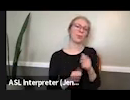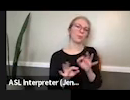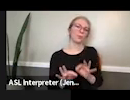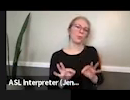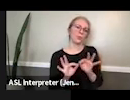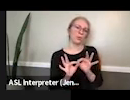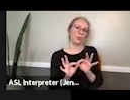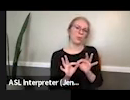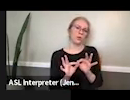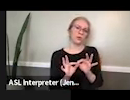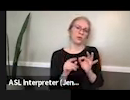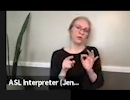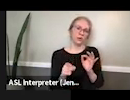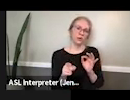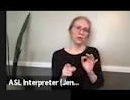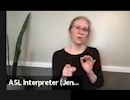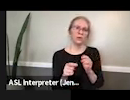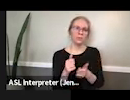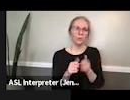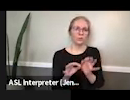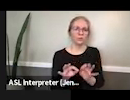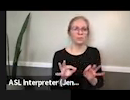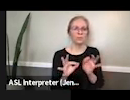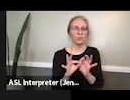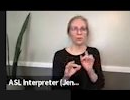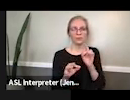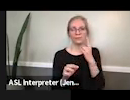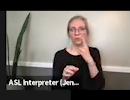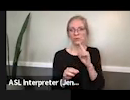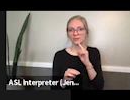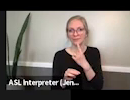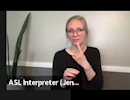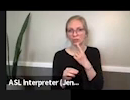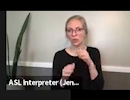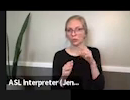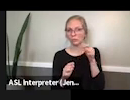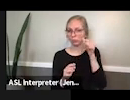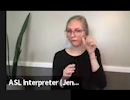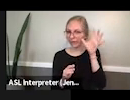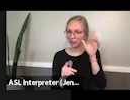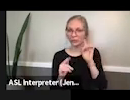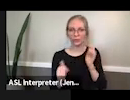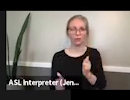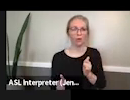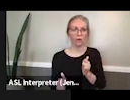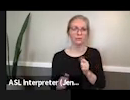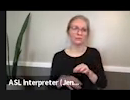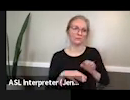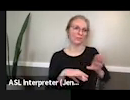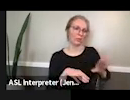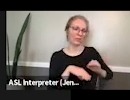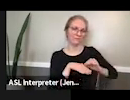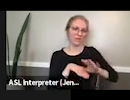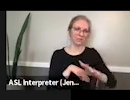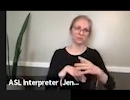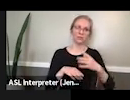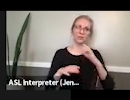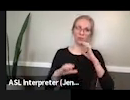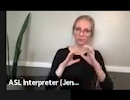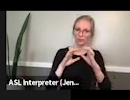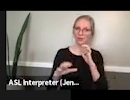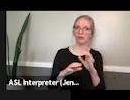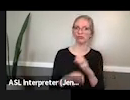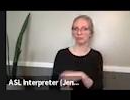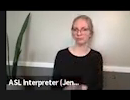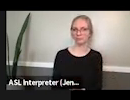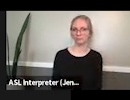most important impact of a severe or profound hearing loss is the effect on that kiddo's communication development, the